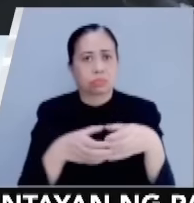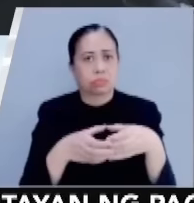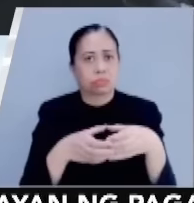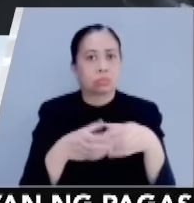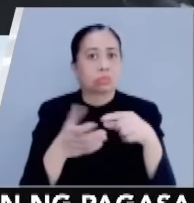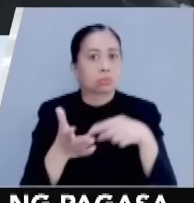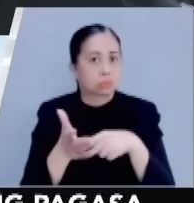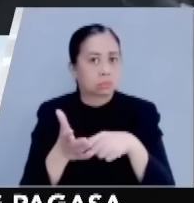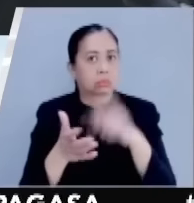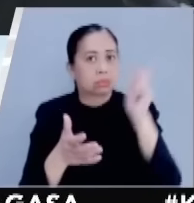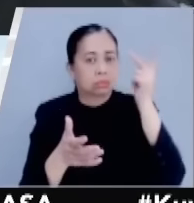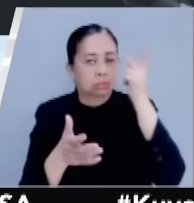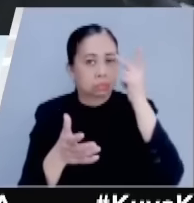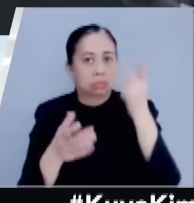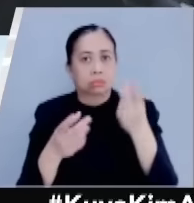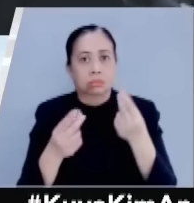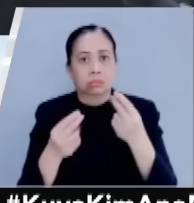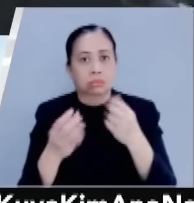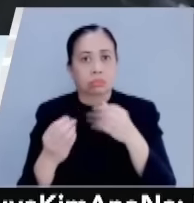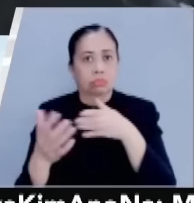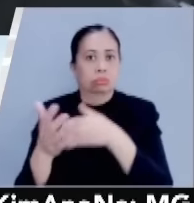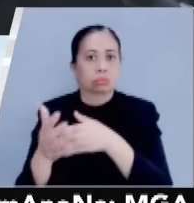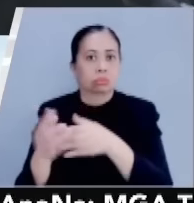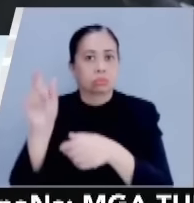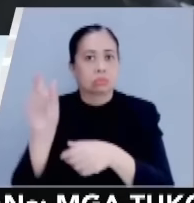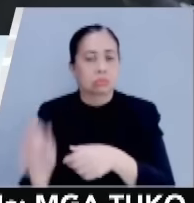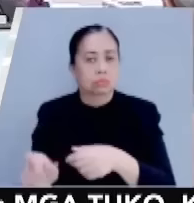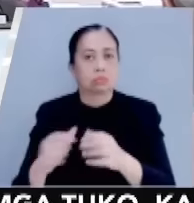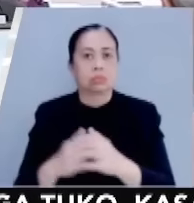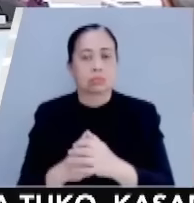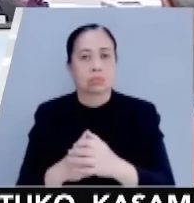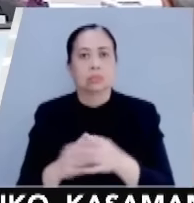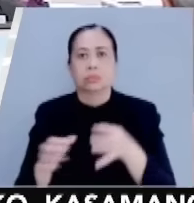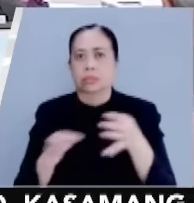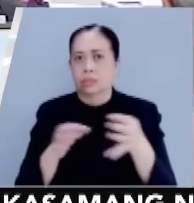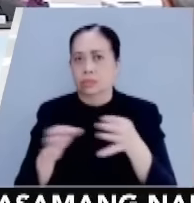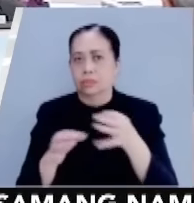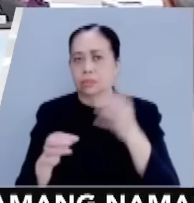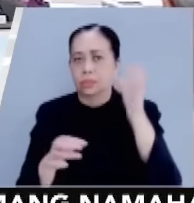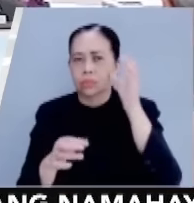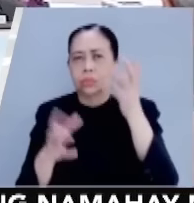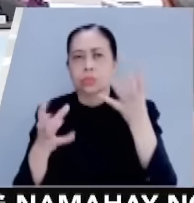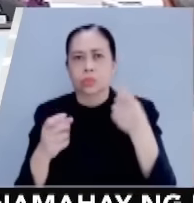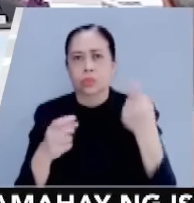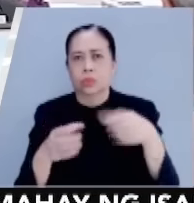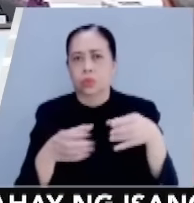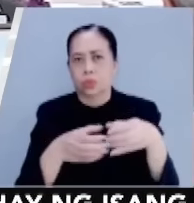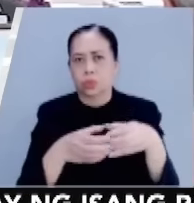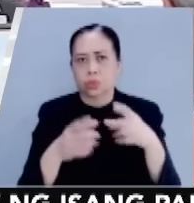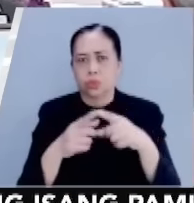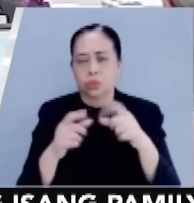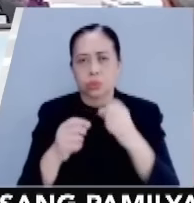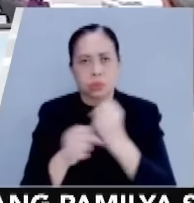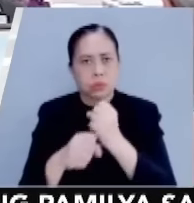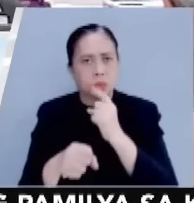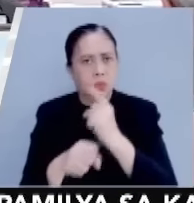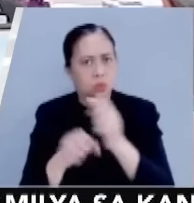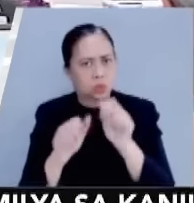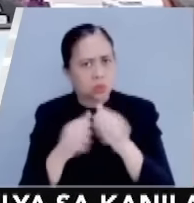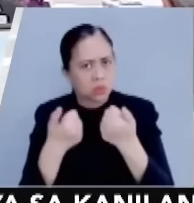political exercise o atake sa isang individual. Klinaro ni Chua na nais lang daw ng komite na matiyak kung paano nagastos